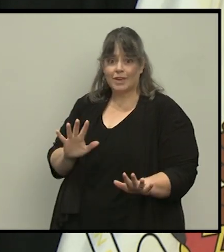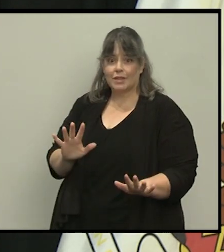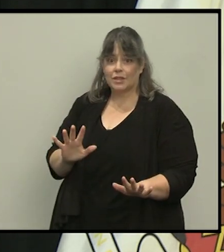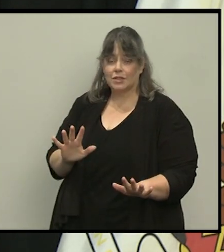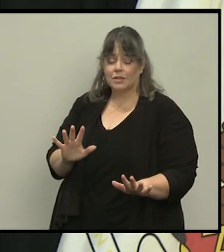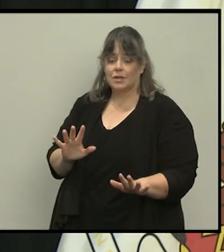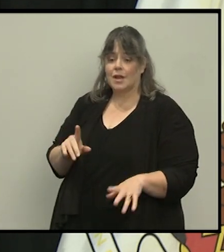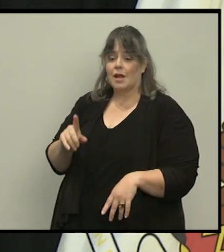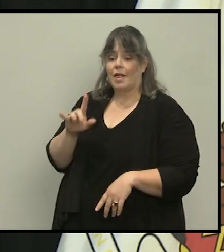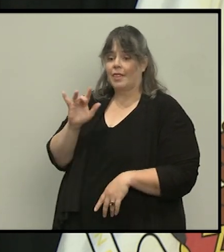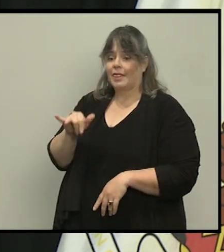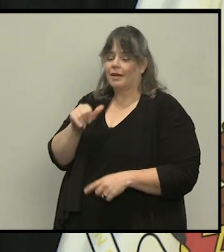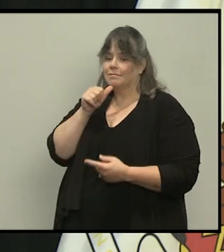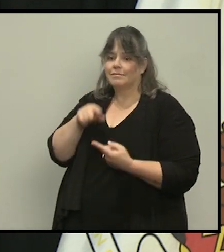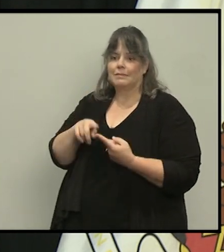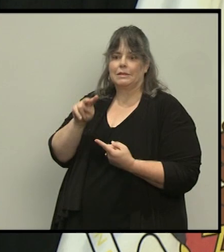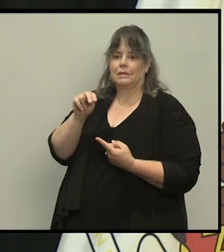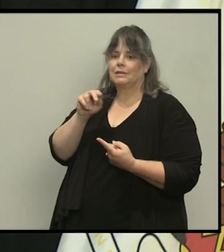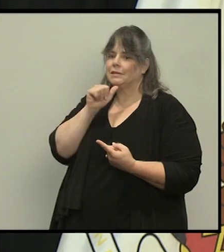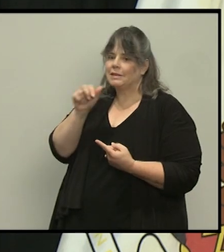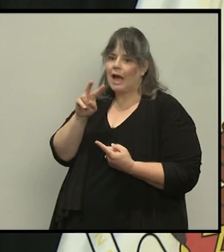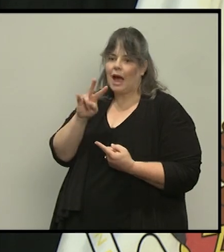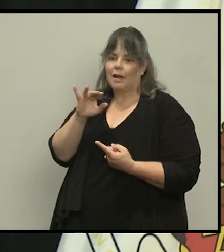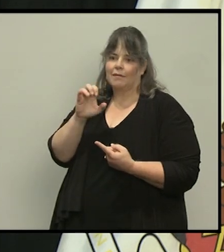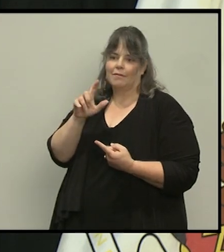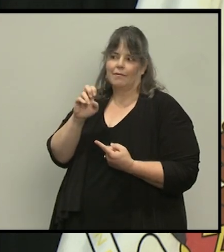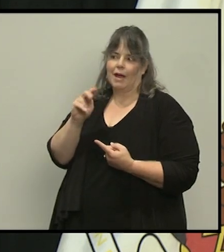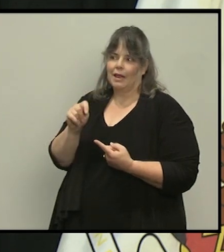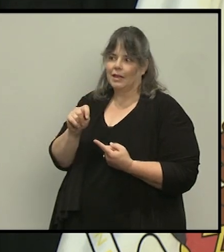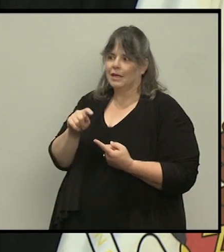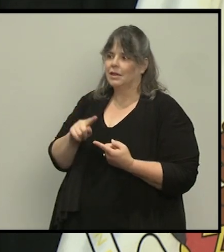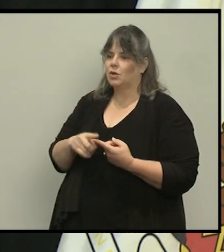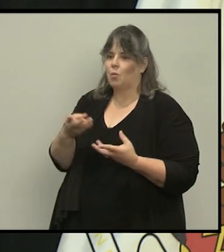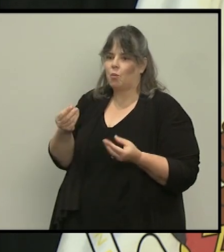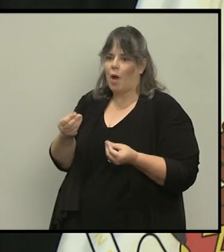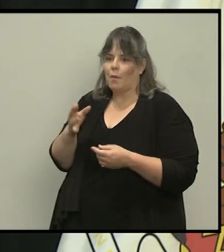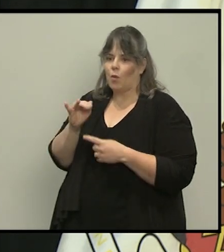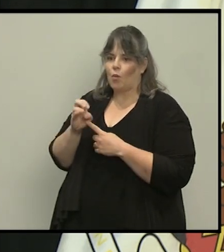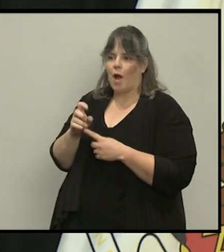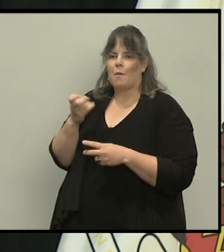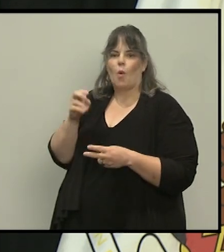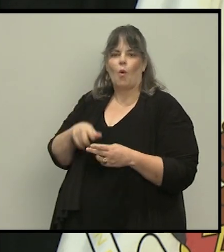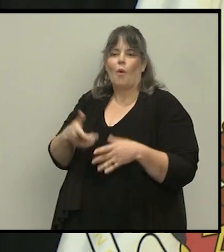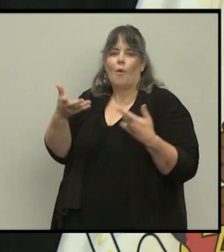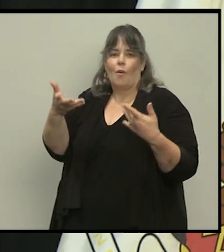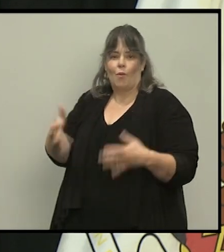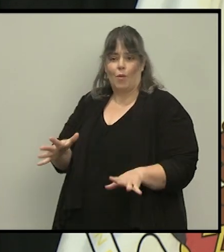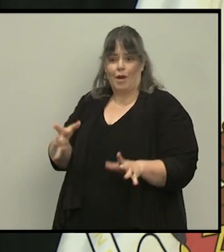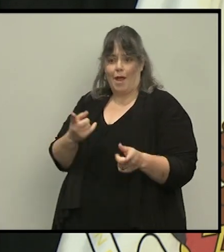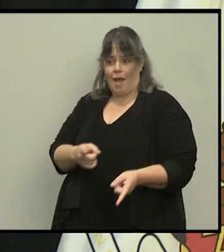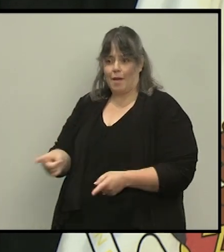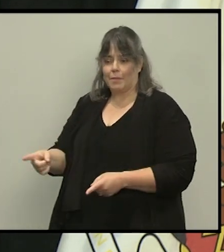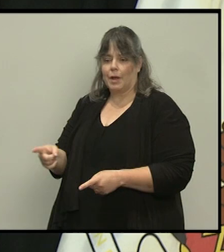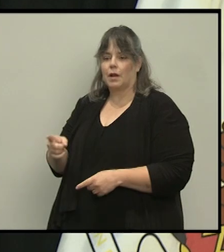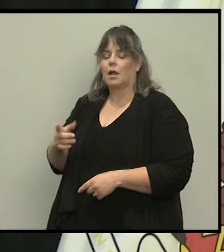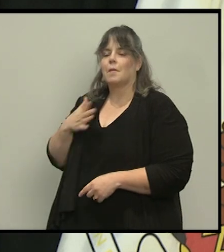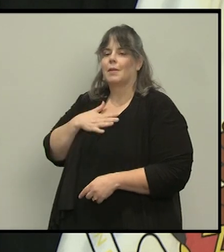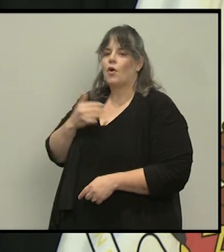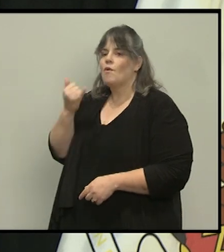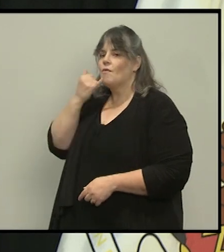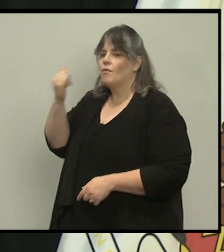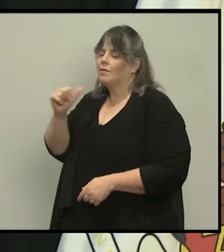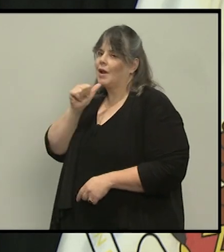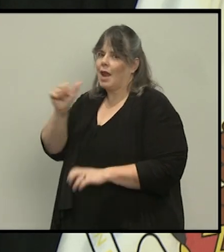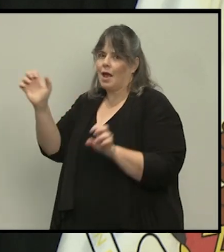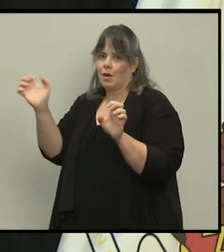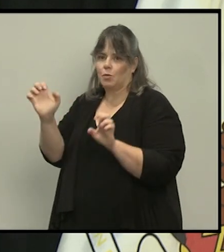already happened, that includes nonviolent property crimes or crimes that have already occurred, please call our non-emergency